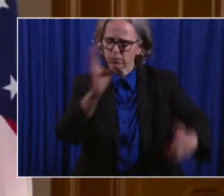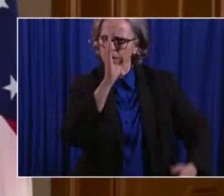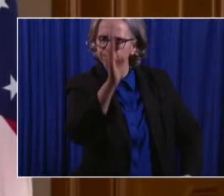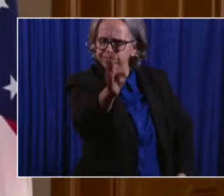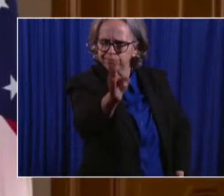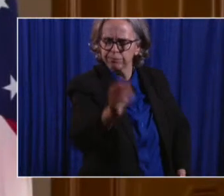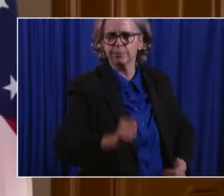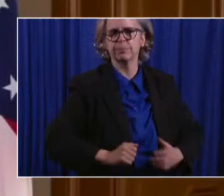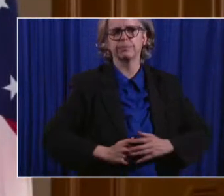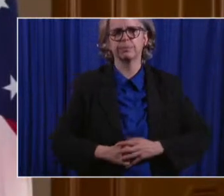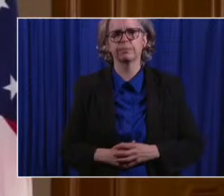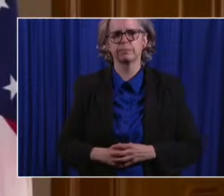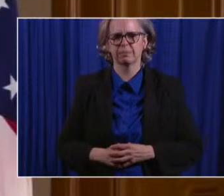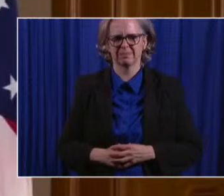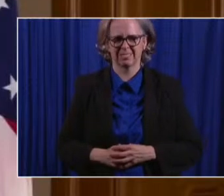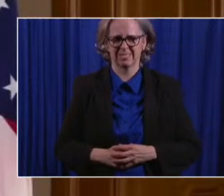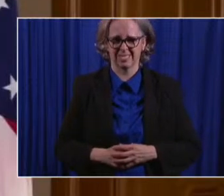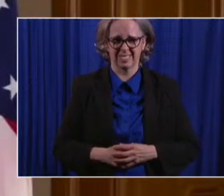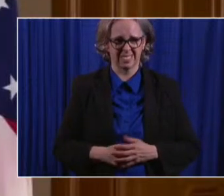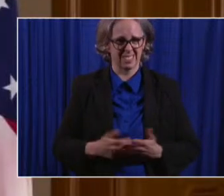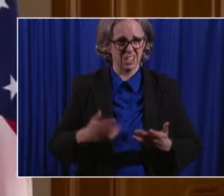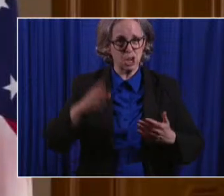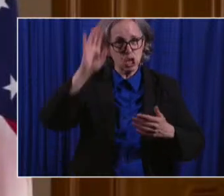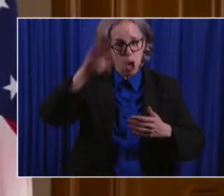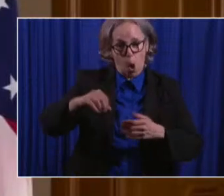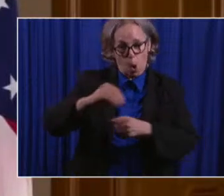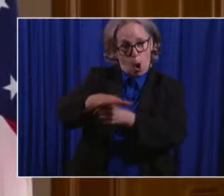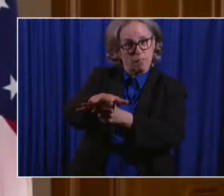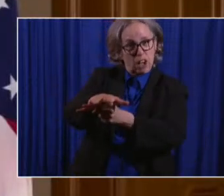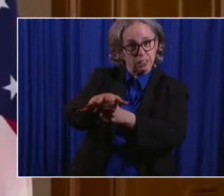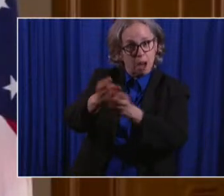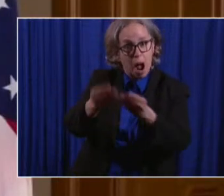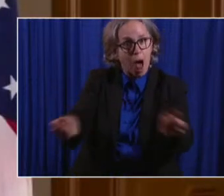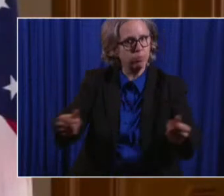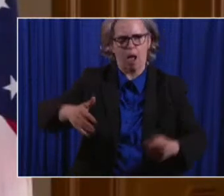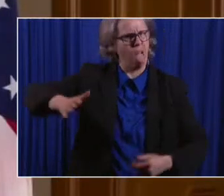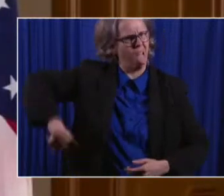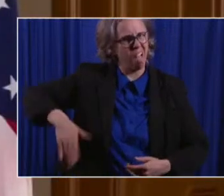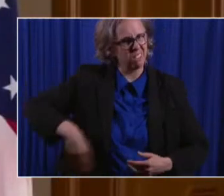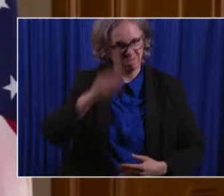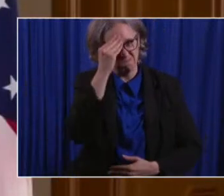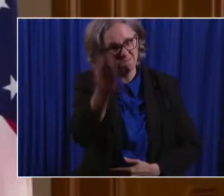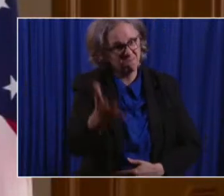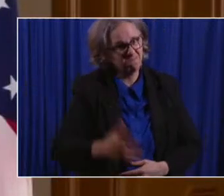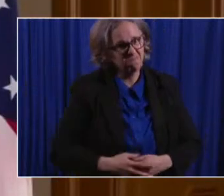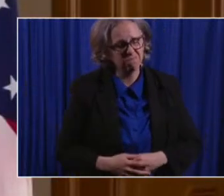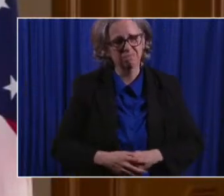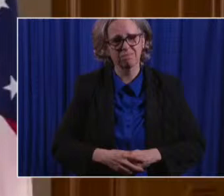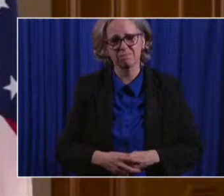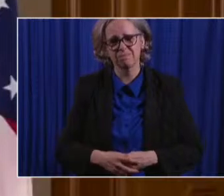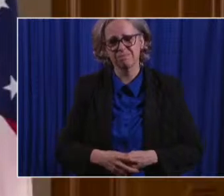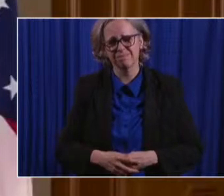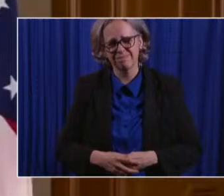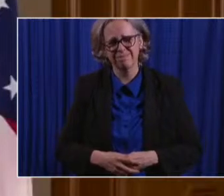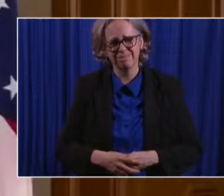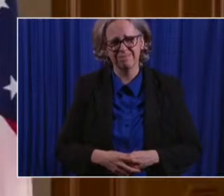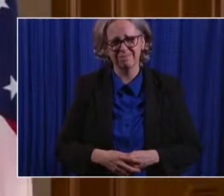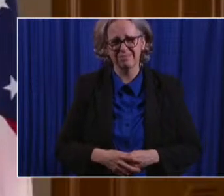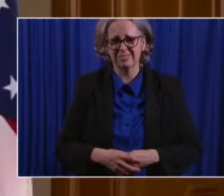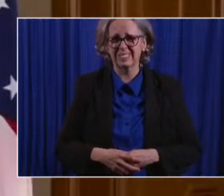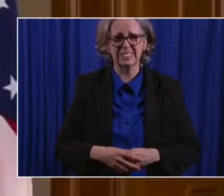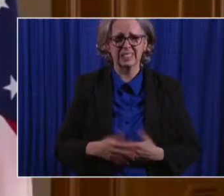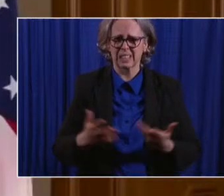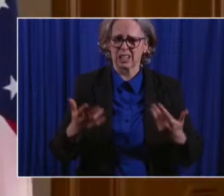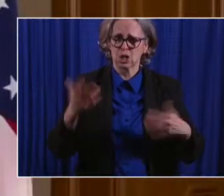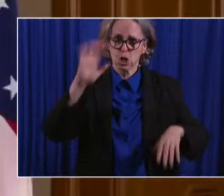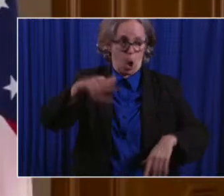said this, but there's just a fundamental difference between someone who is vaccinated and someone who is not vaccinated.